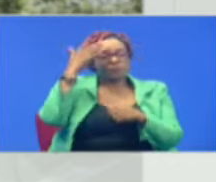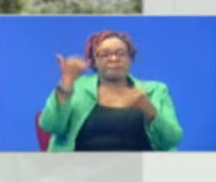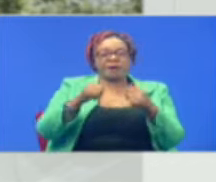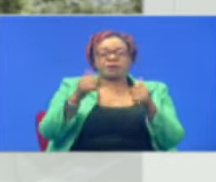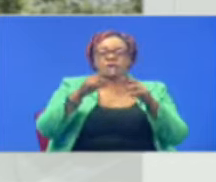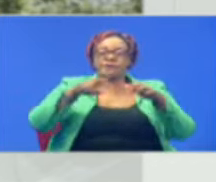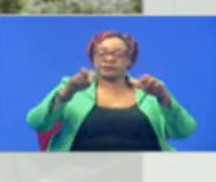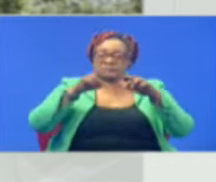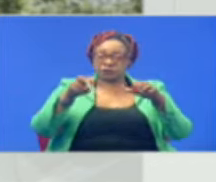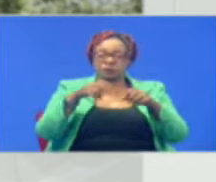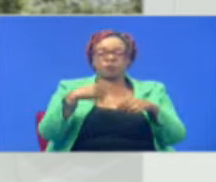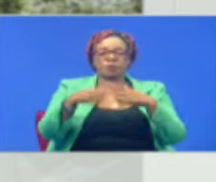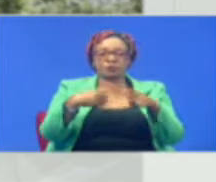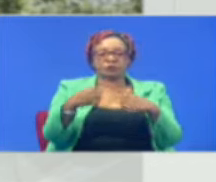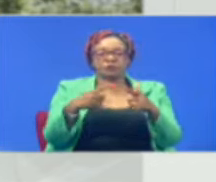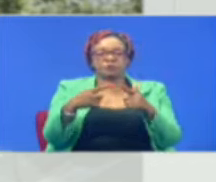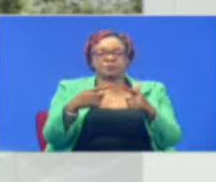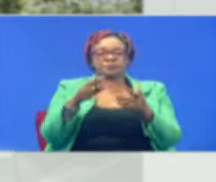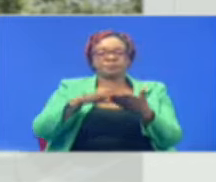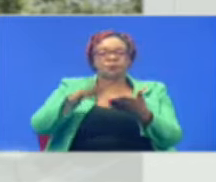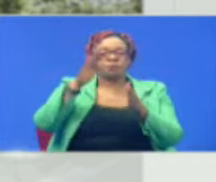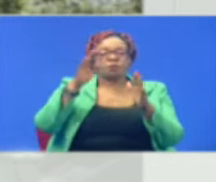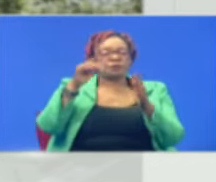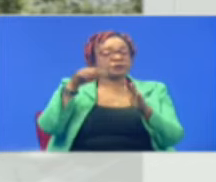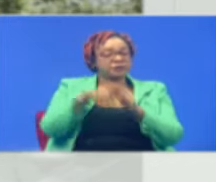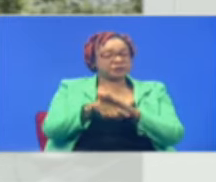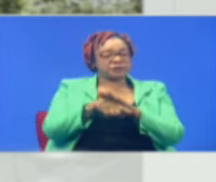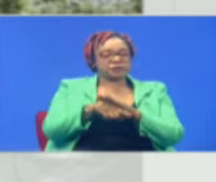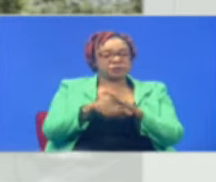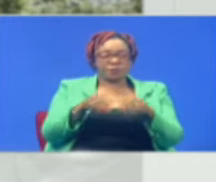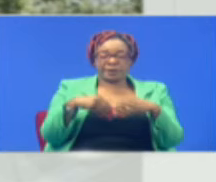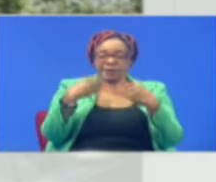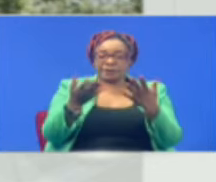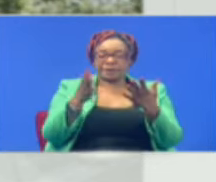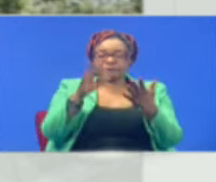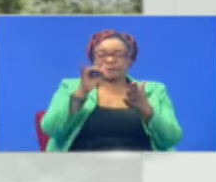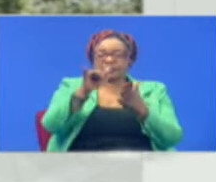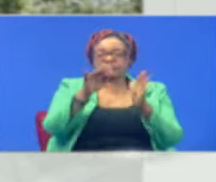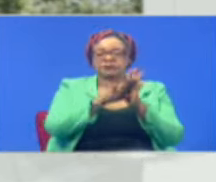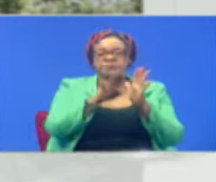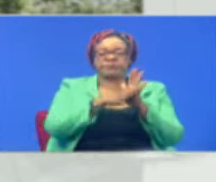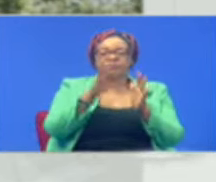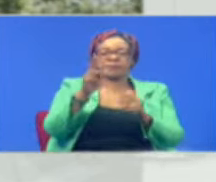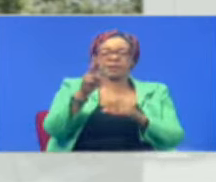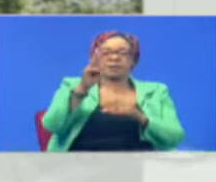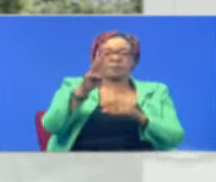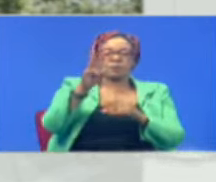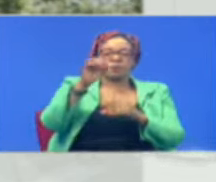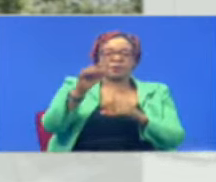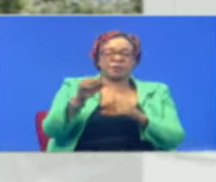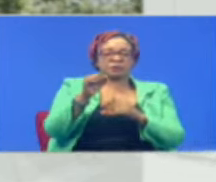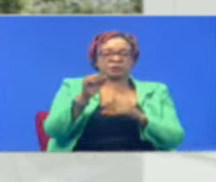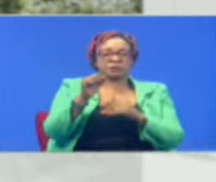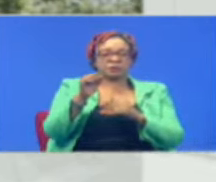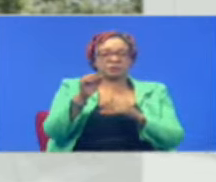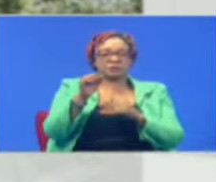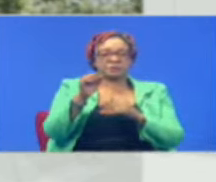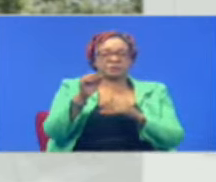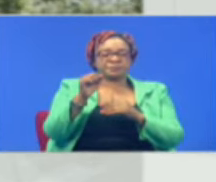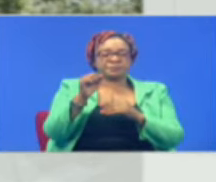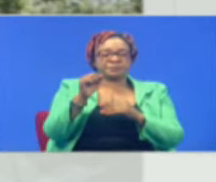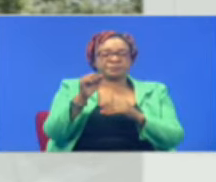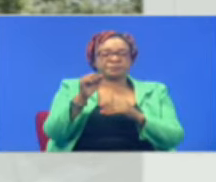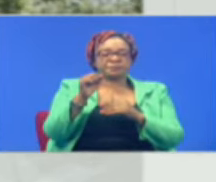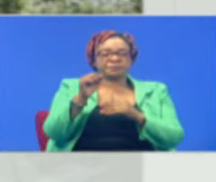are underway. More details to follow, according to that statement from the Kenya Wildlife Service news in that